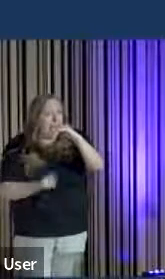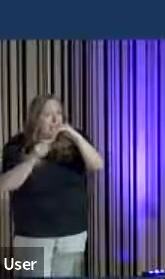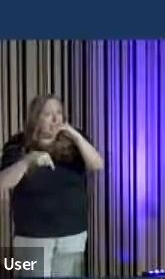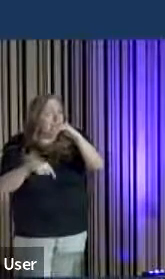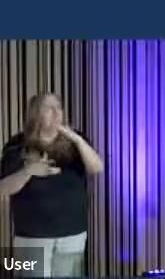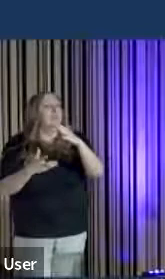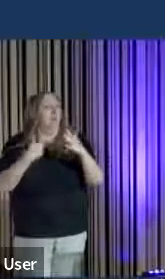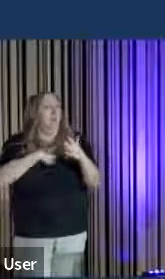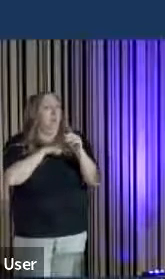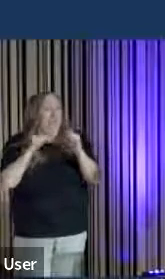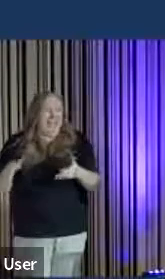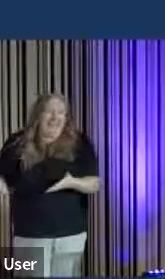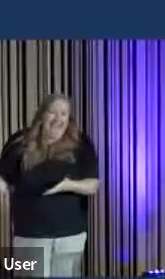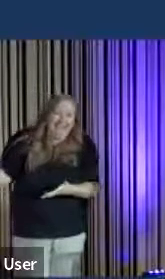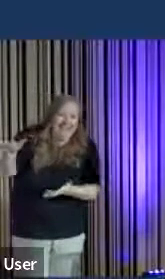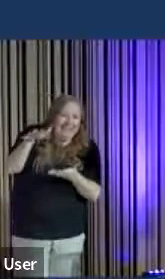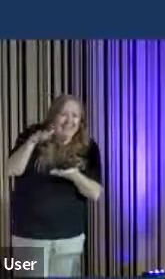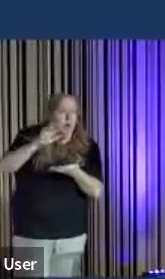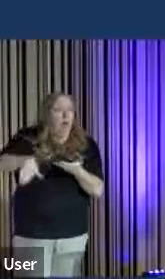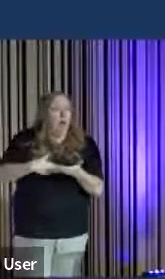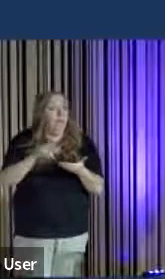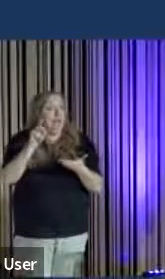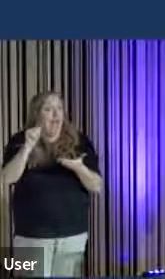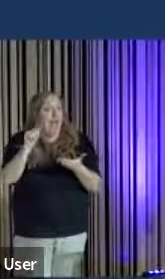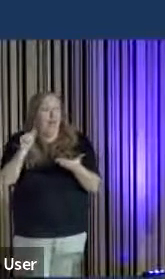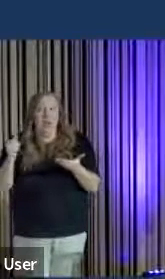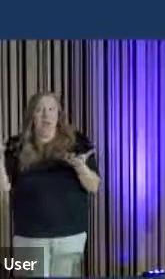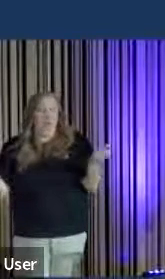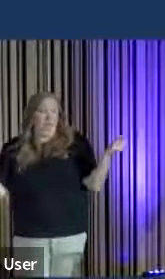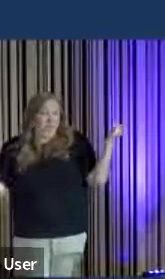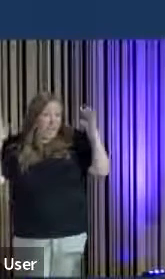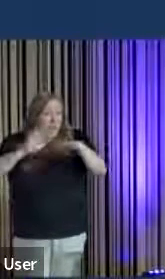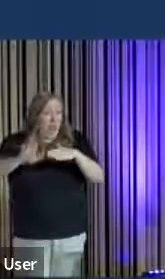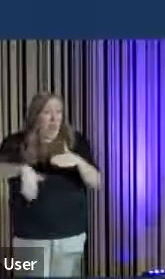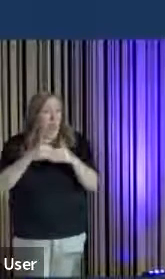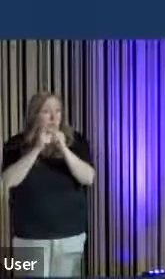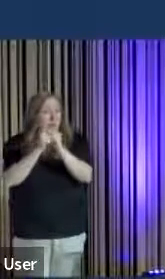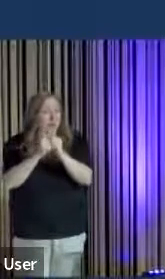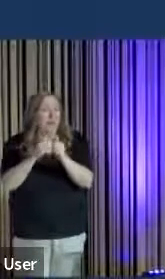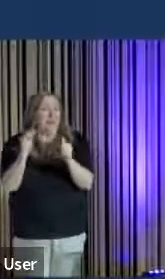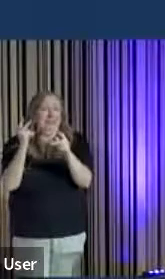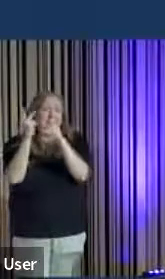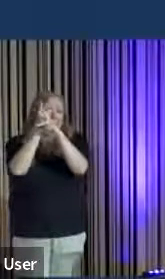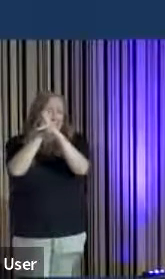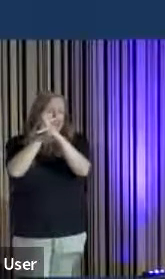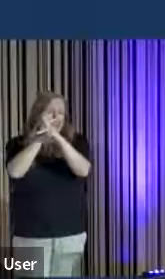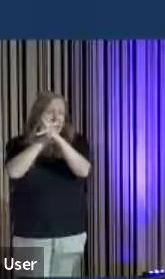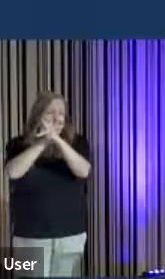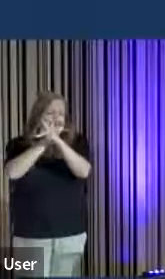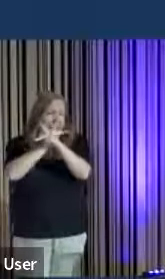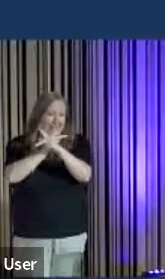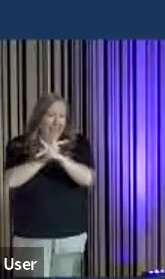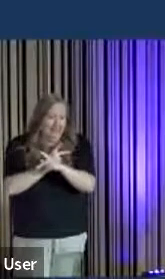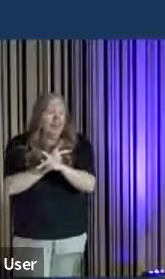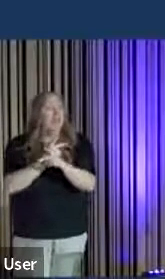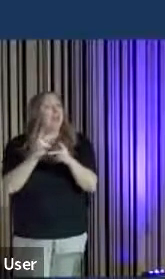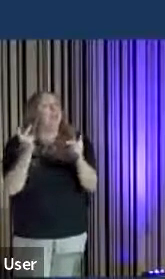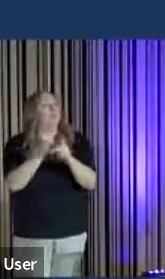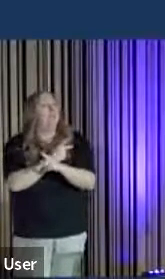take all of this data, we can throw it all together and do a giant compute and ask, well, which